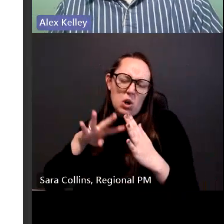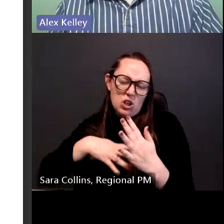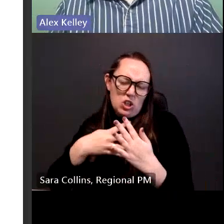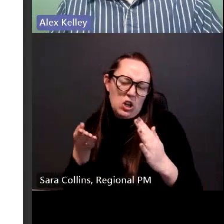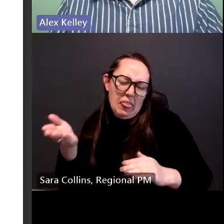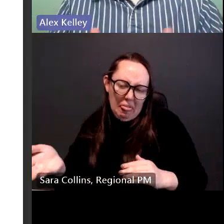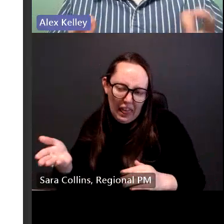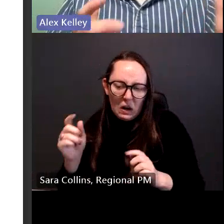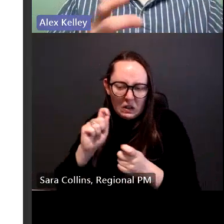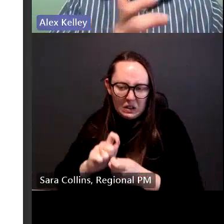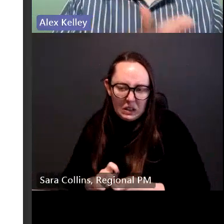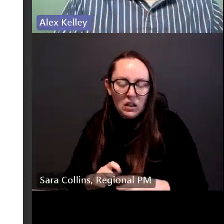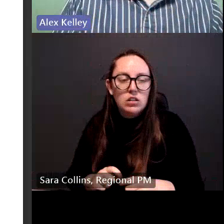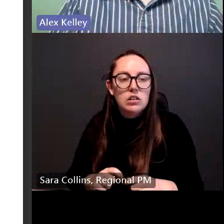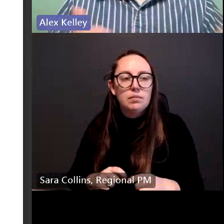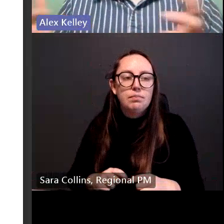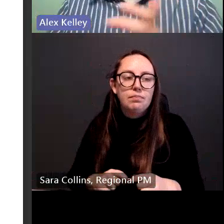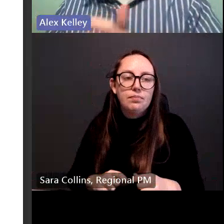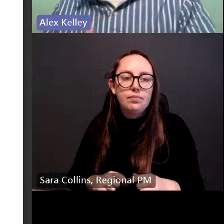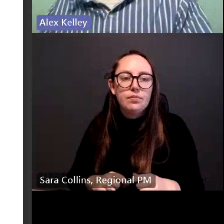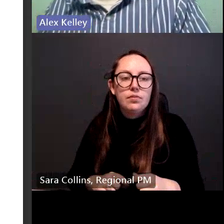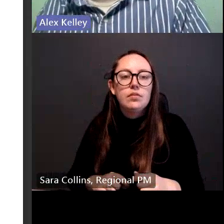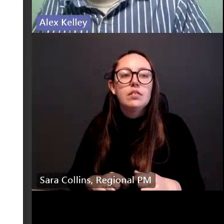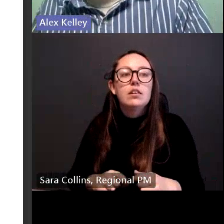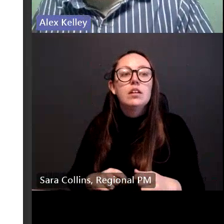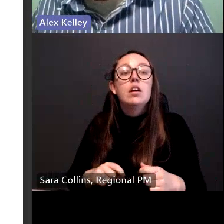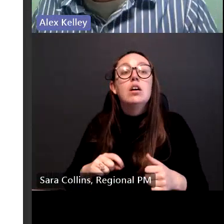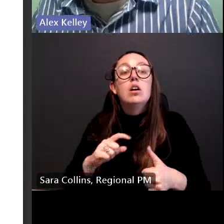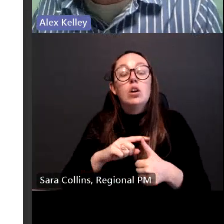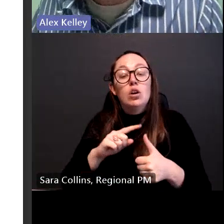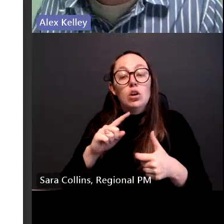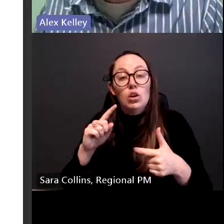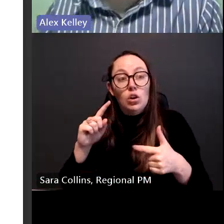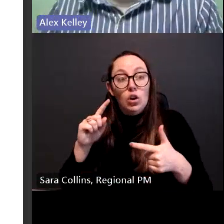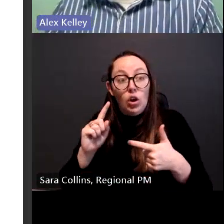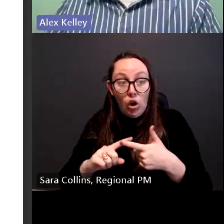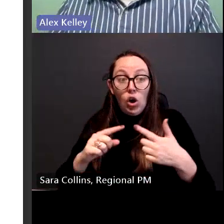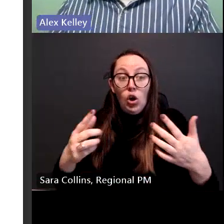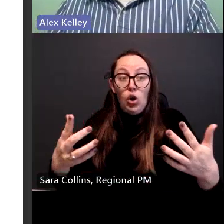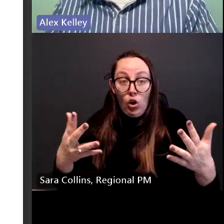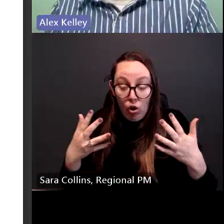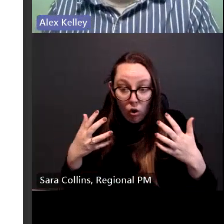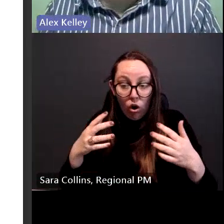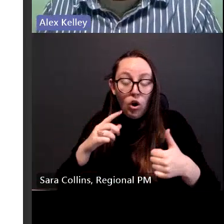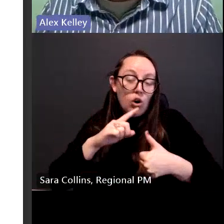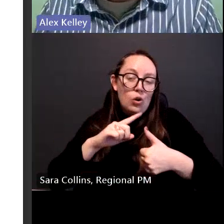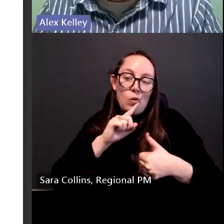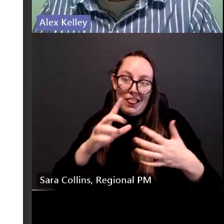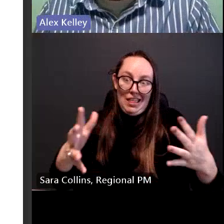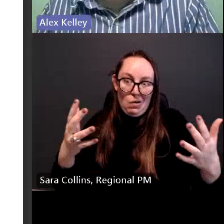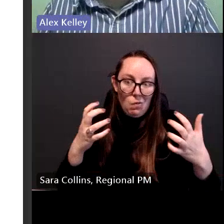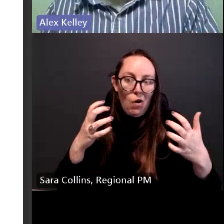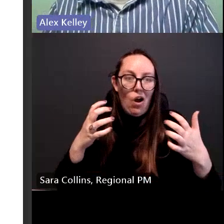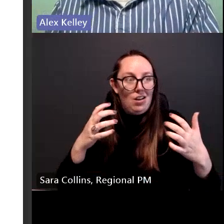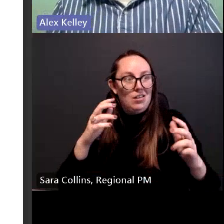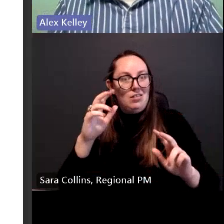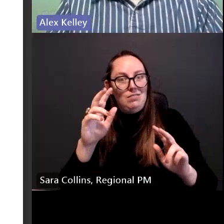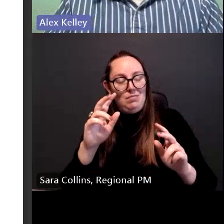allow Vermonters to have both a mobile and a fixed subscription, which stakeholders overwhelmingly said